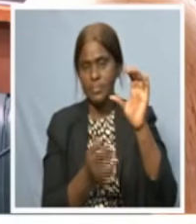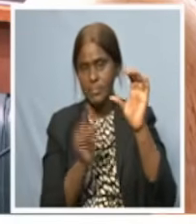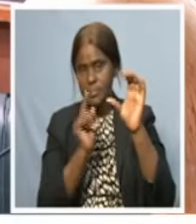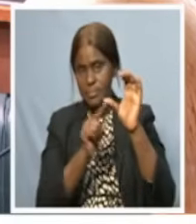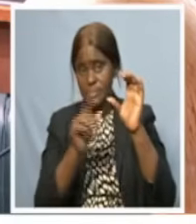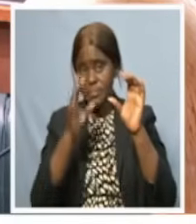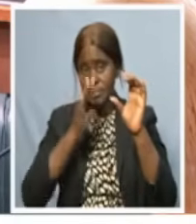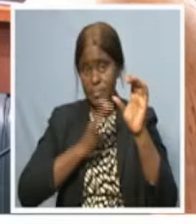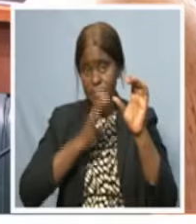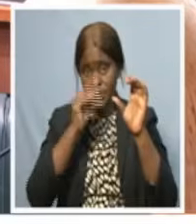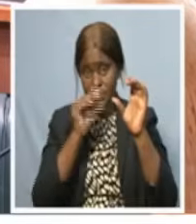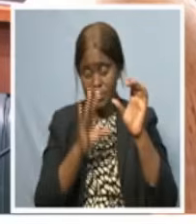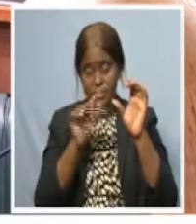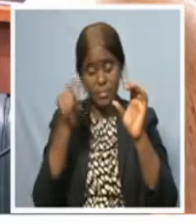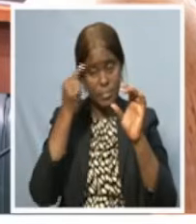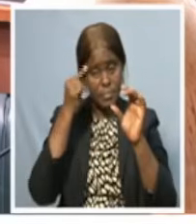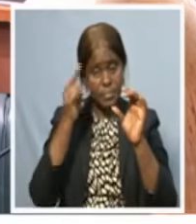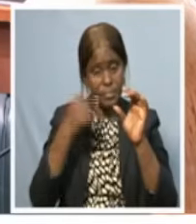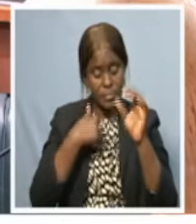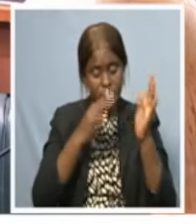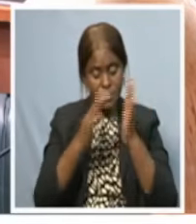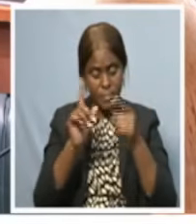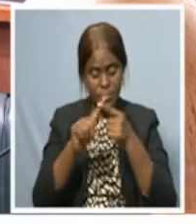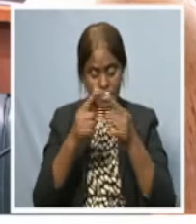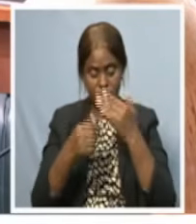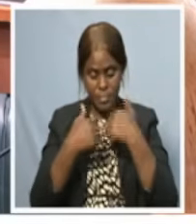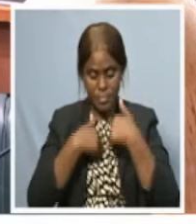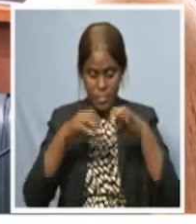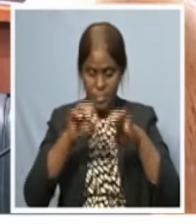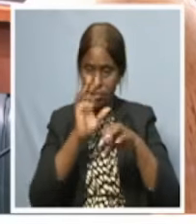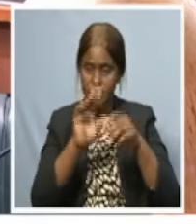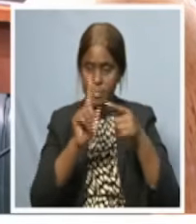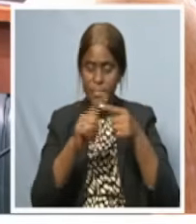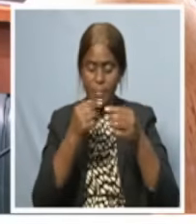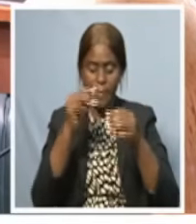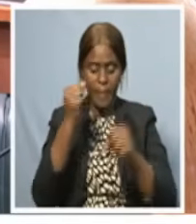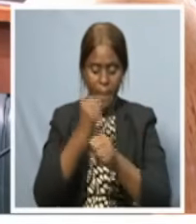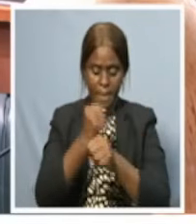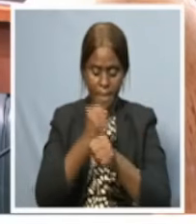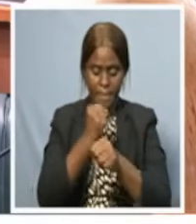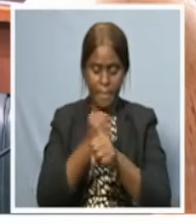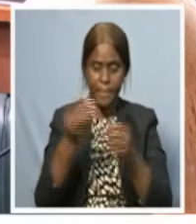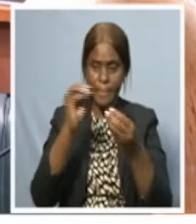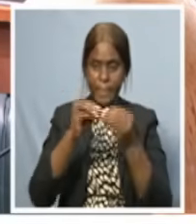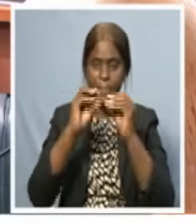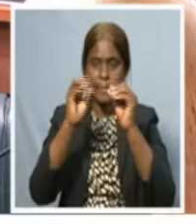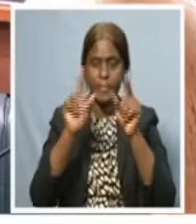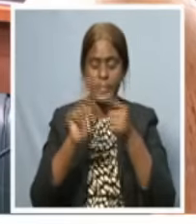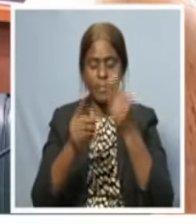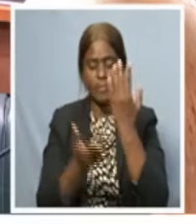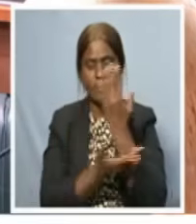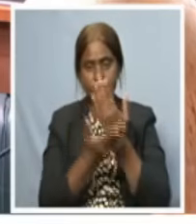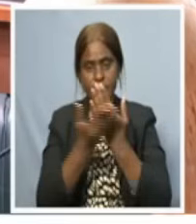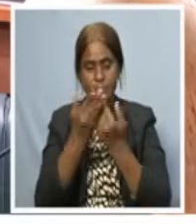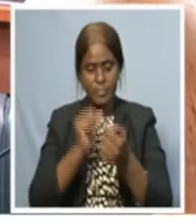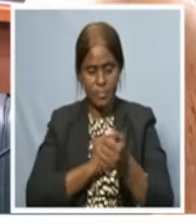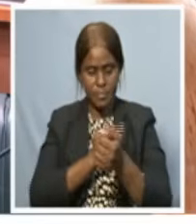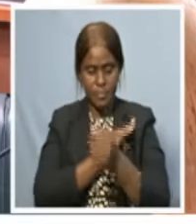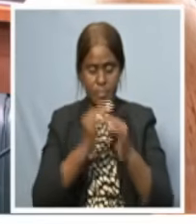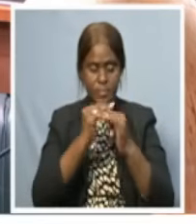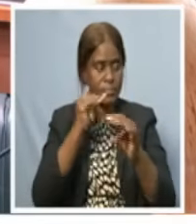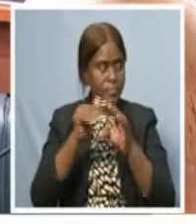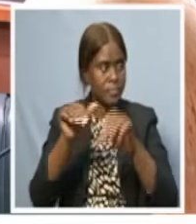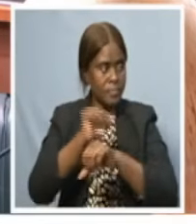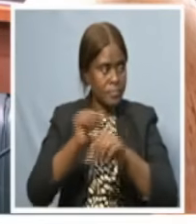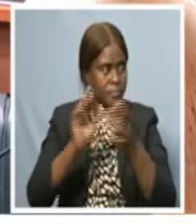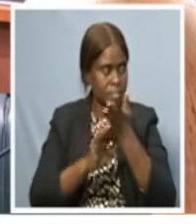C, Madam Speaker, the government has plans and has continued to employ additional teachers in order to improve staffing levels in secondary